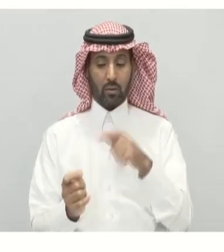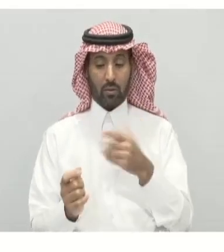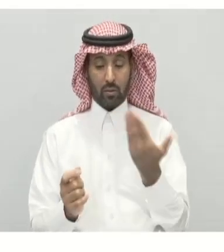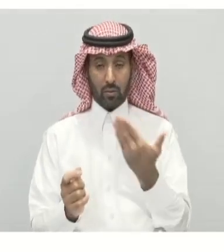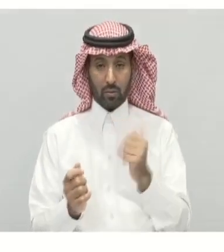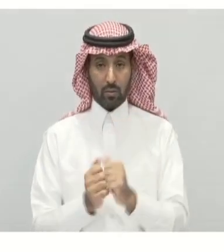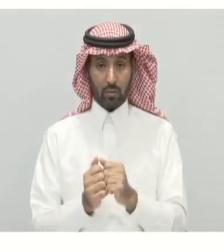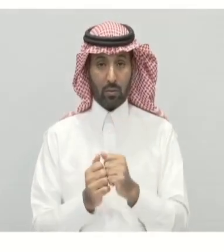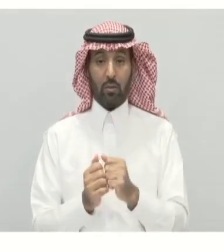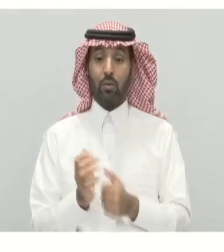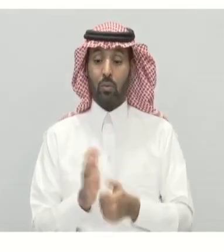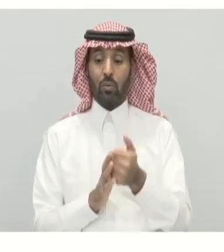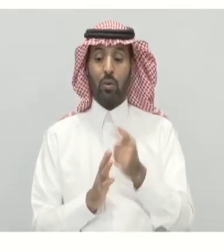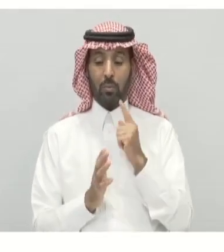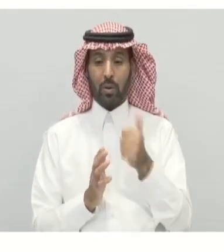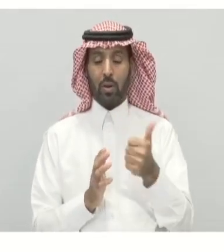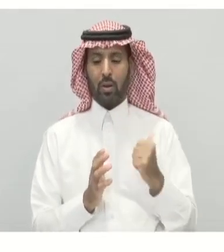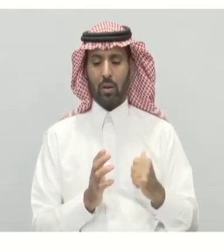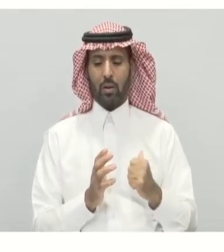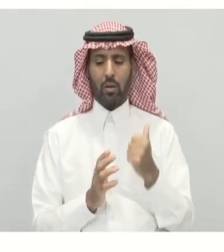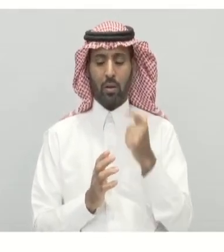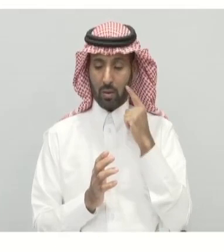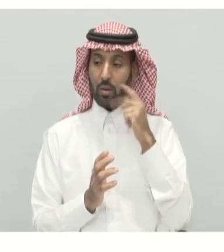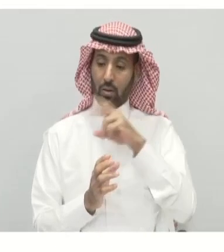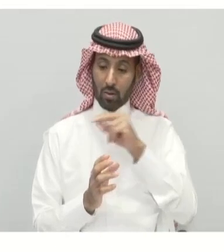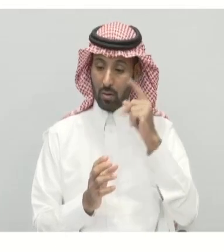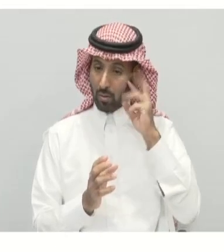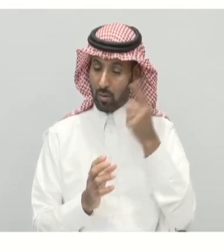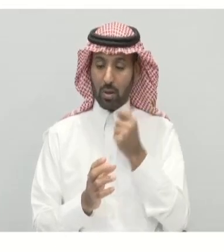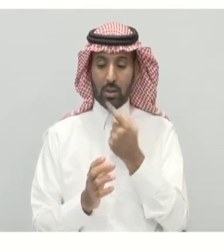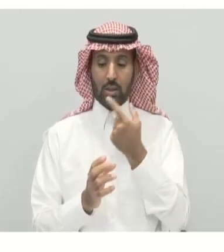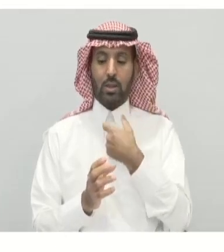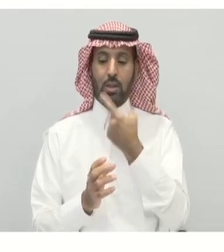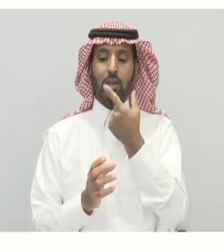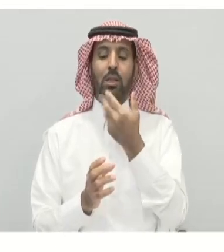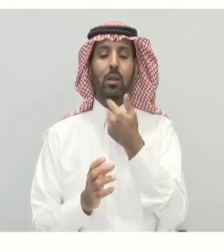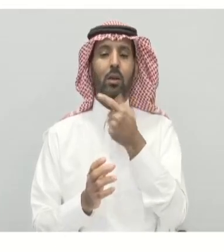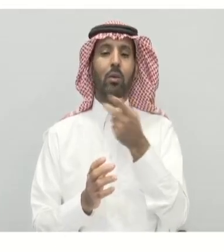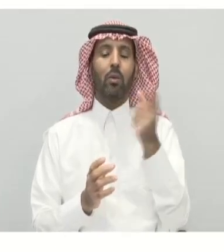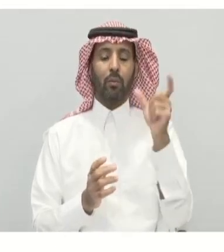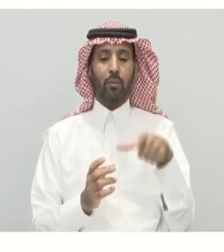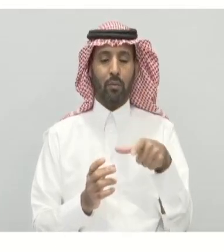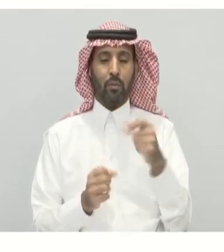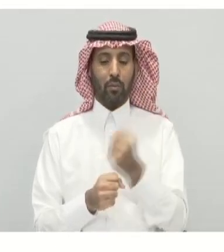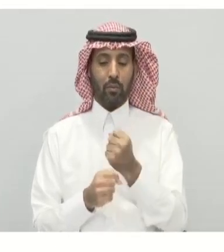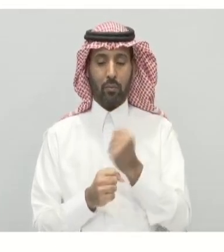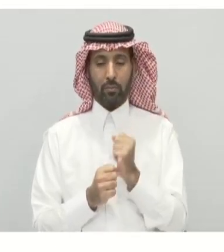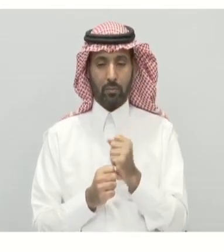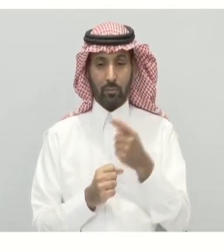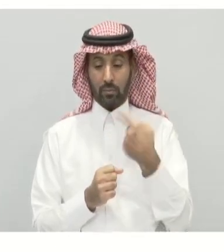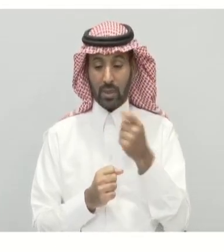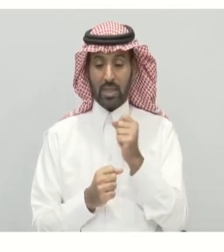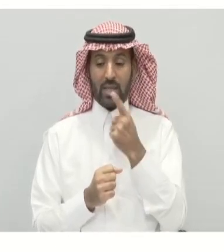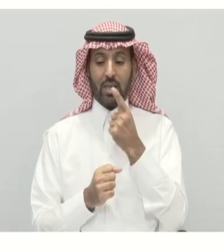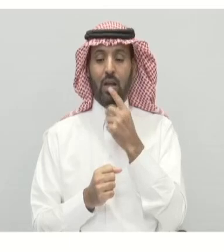today's lesson, you will be able to identify the stress in multi-word verbs. Where are we going to stress,